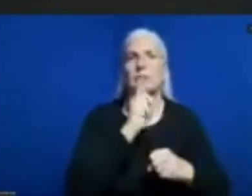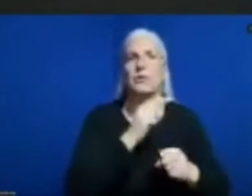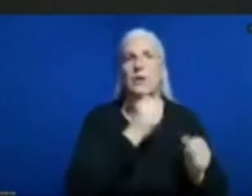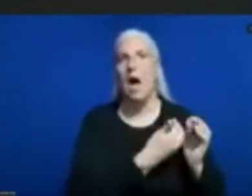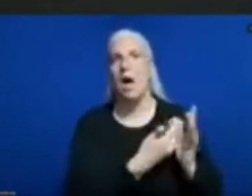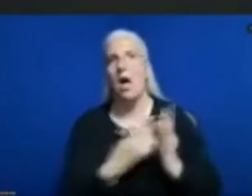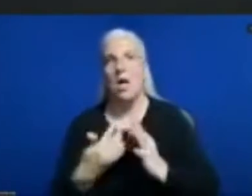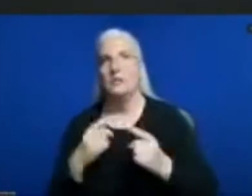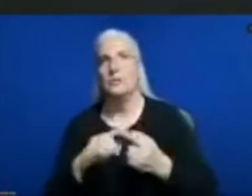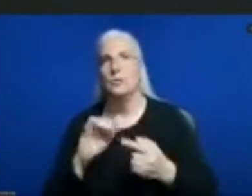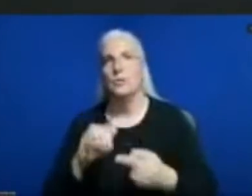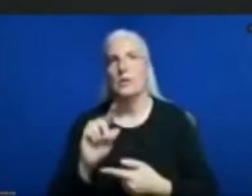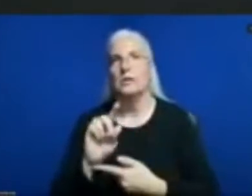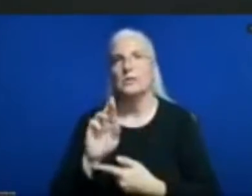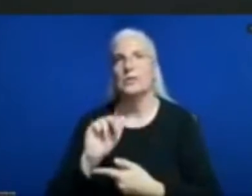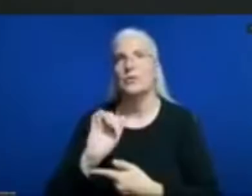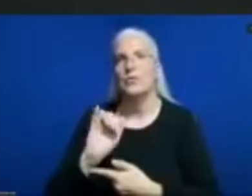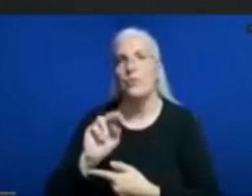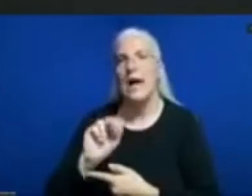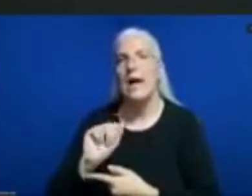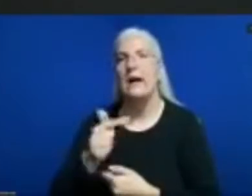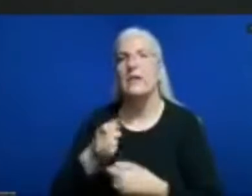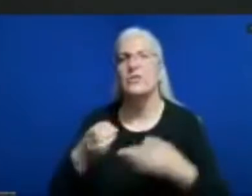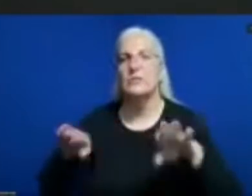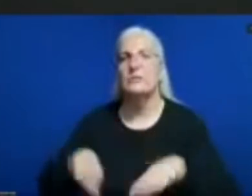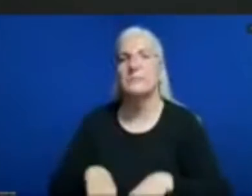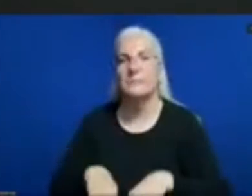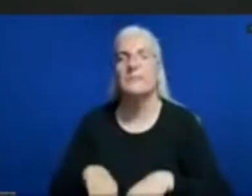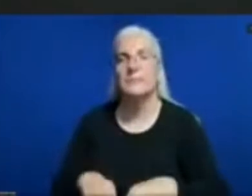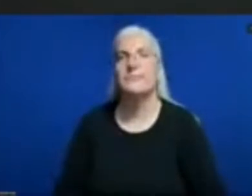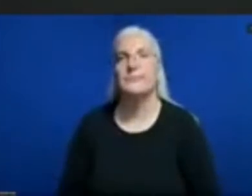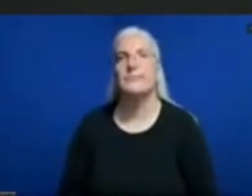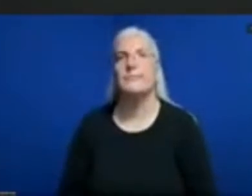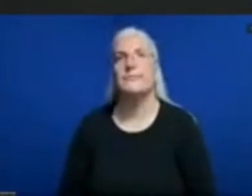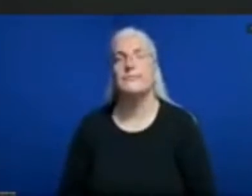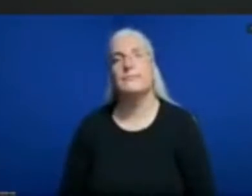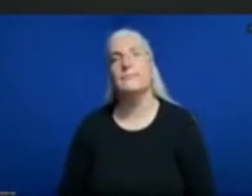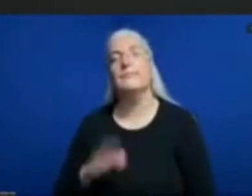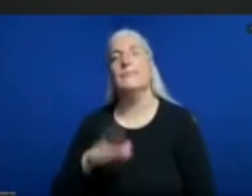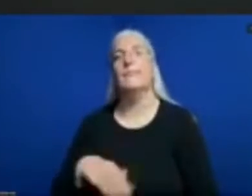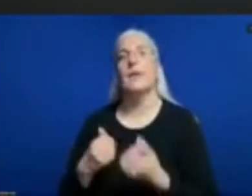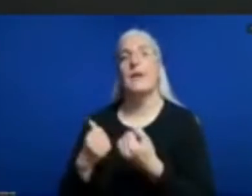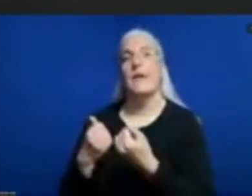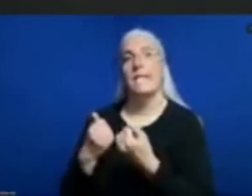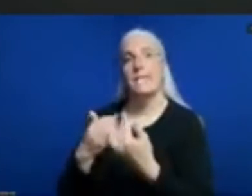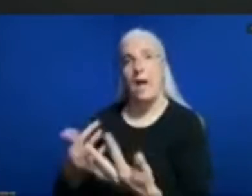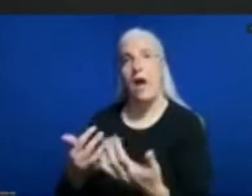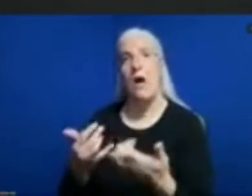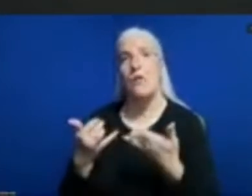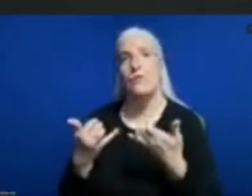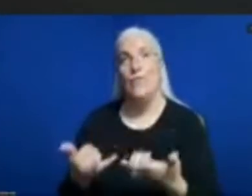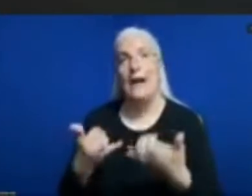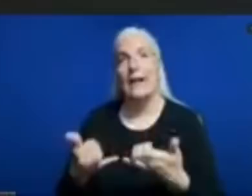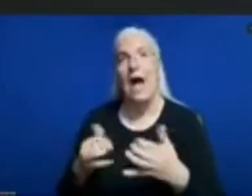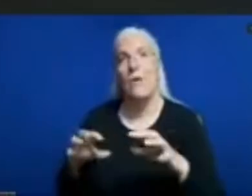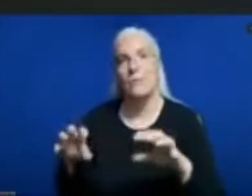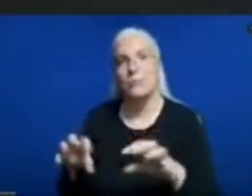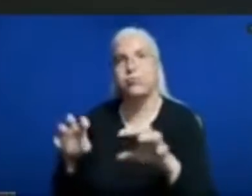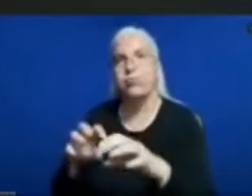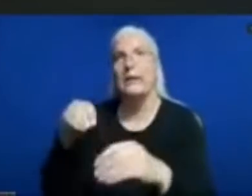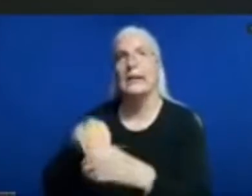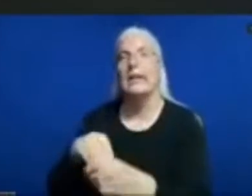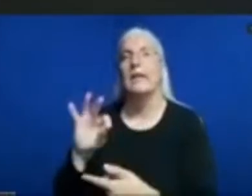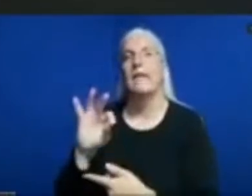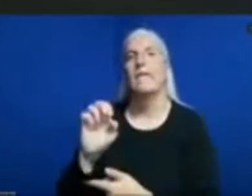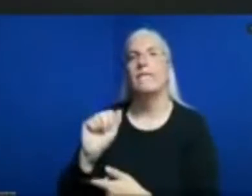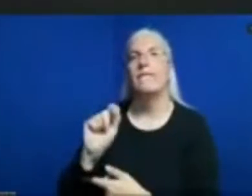As I said earlier, the fire is currently burning in the Feather River Meadows and Wilson Lake area. I realize there are a